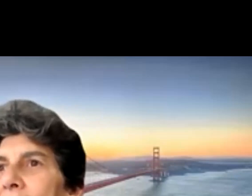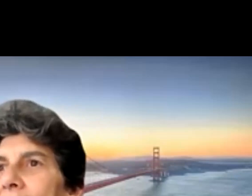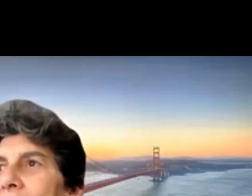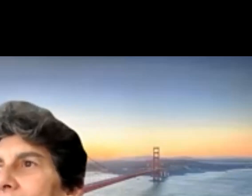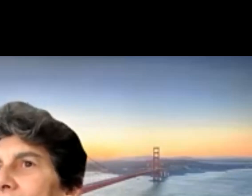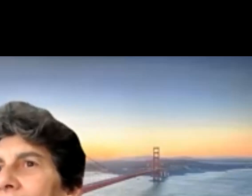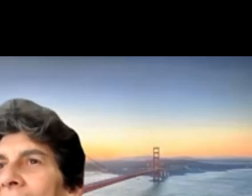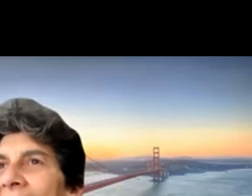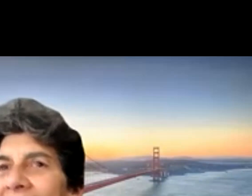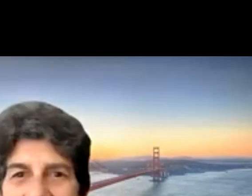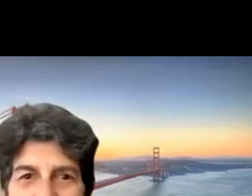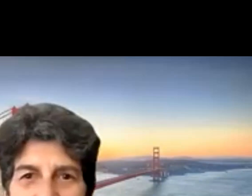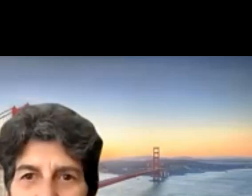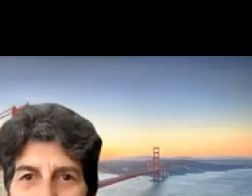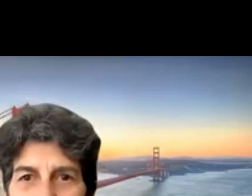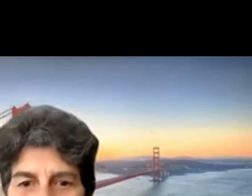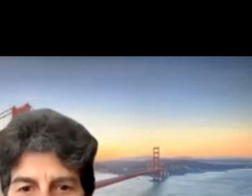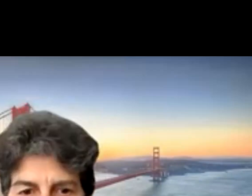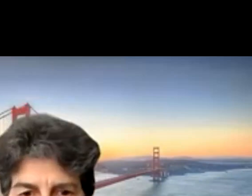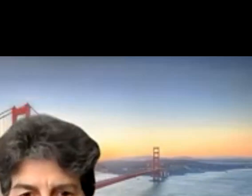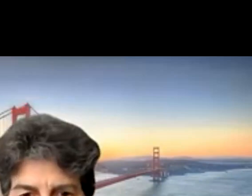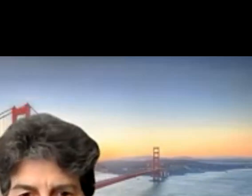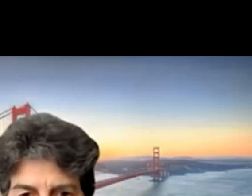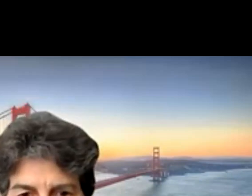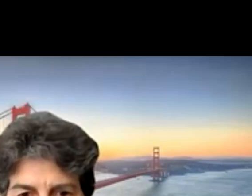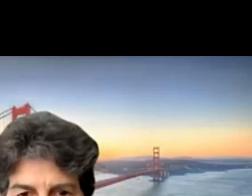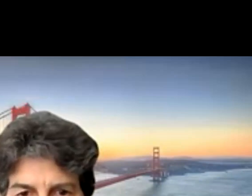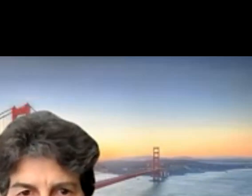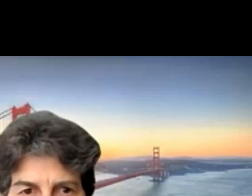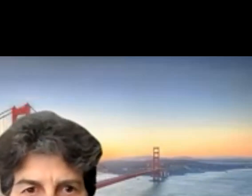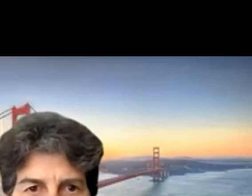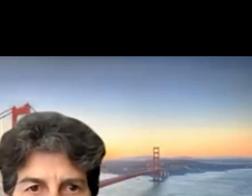I'm frozen. All right, you're going to get the whole,